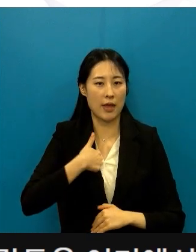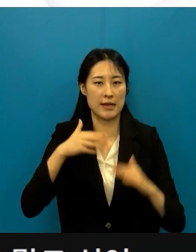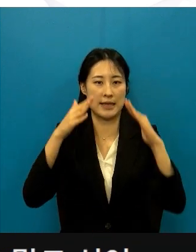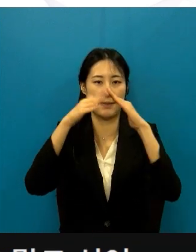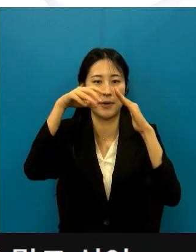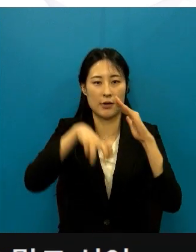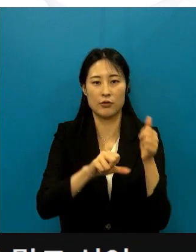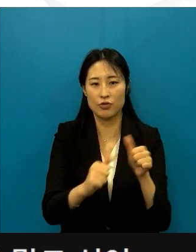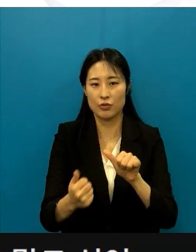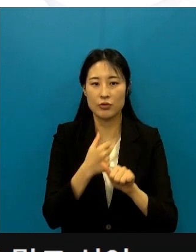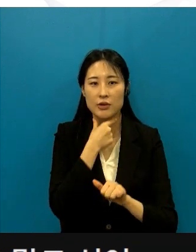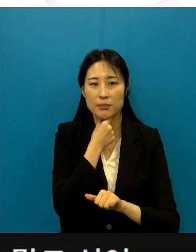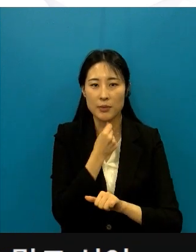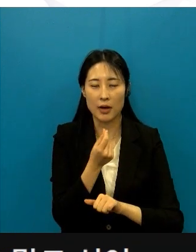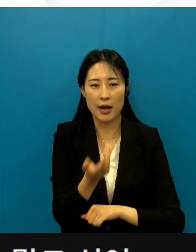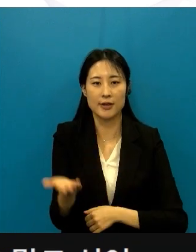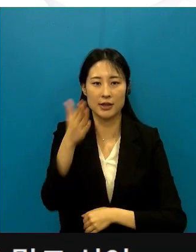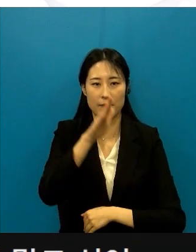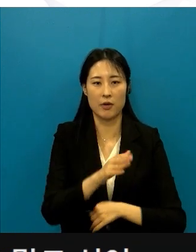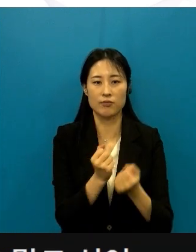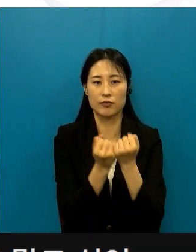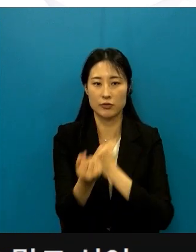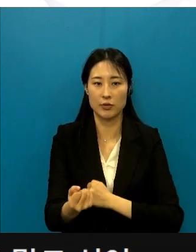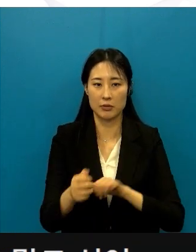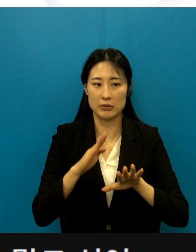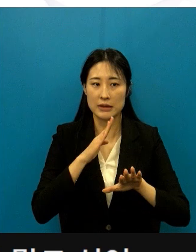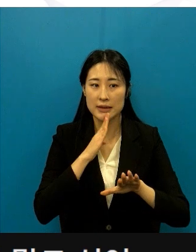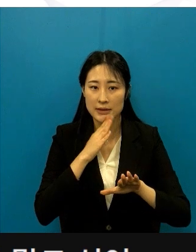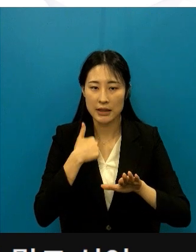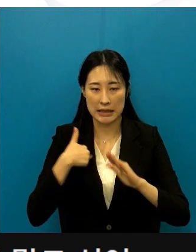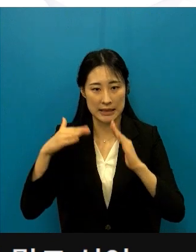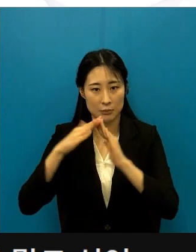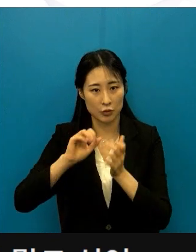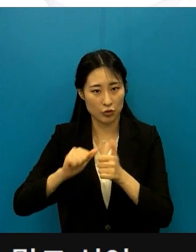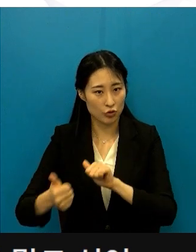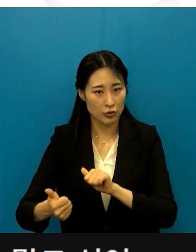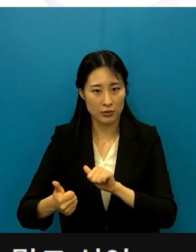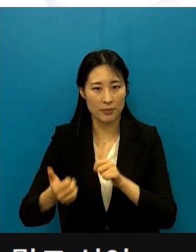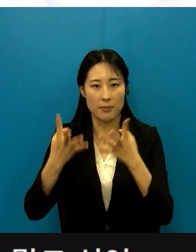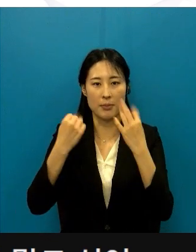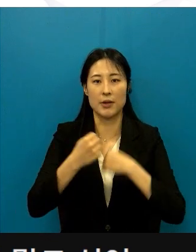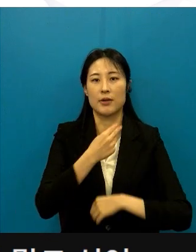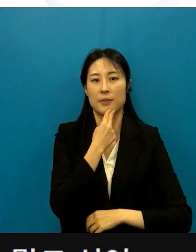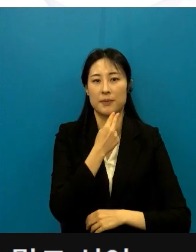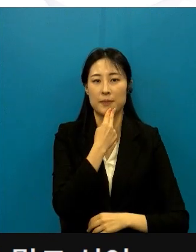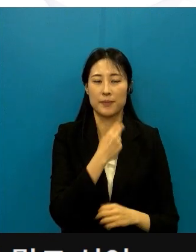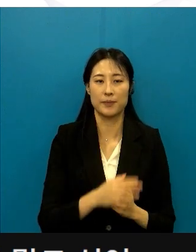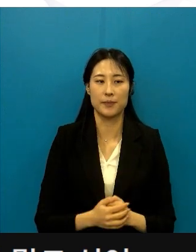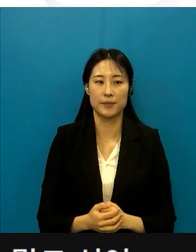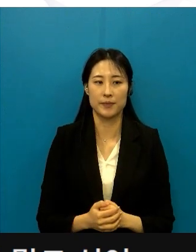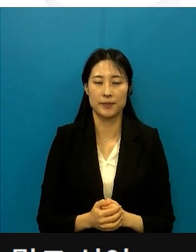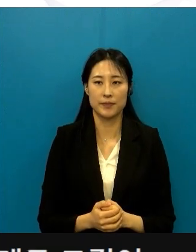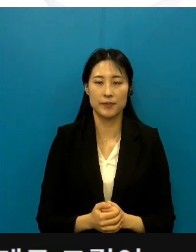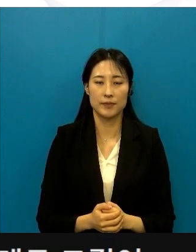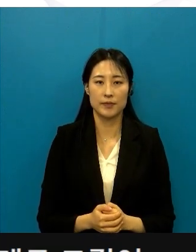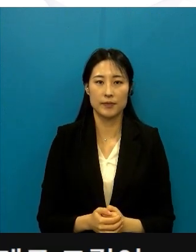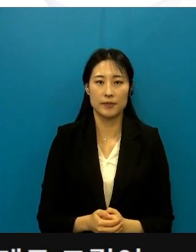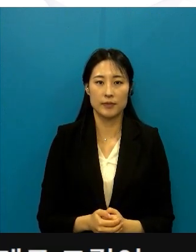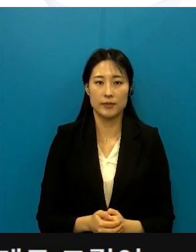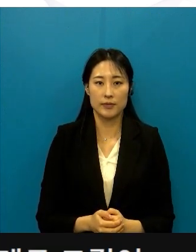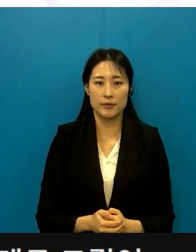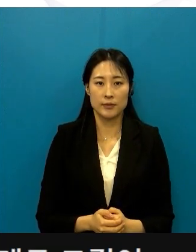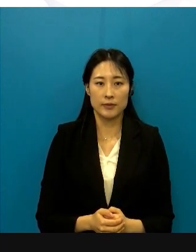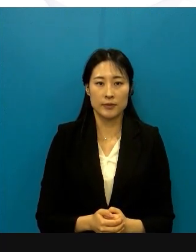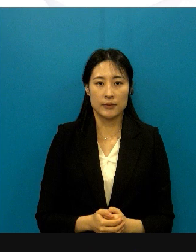actually die at home. On this statistic, it is the blue colored